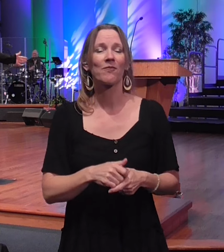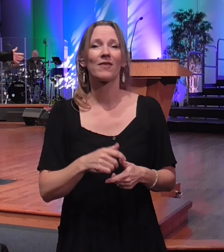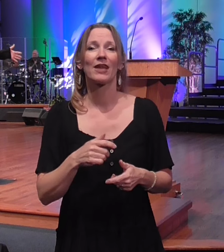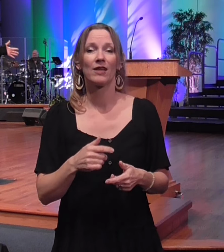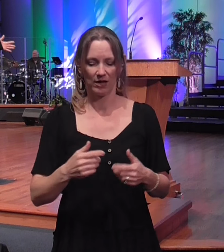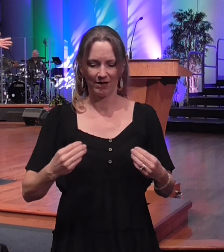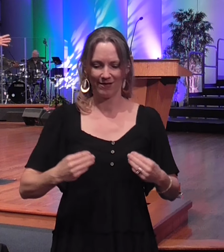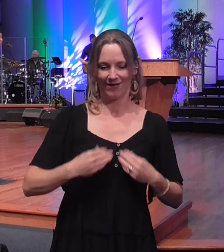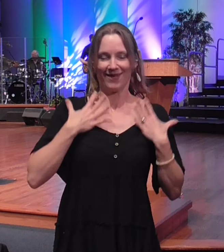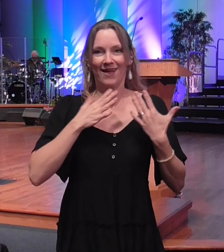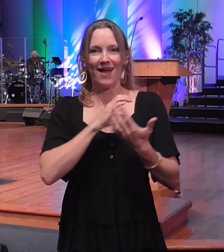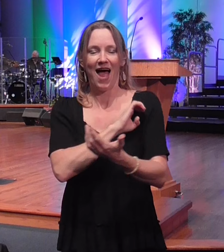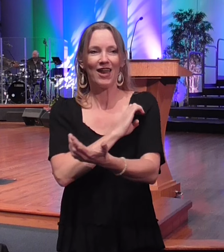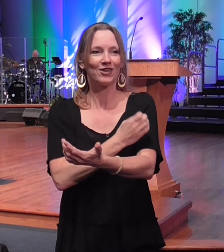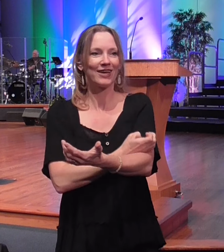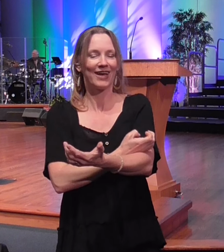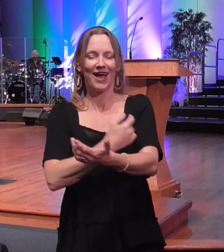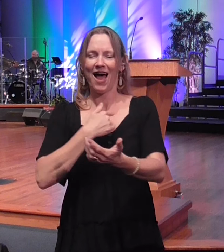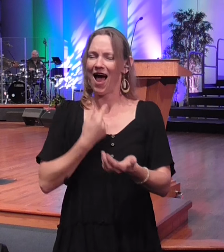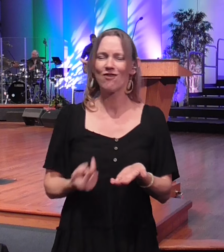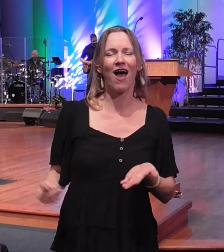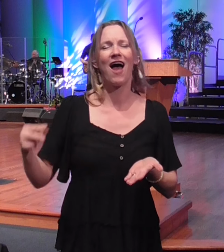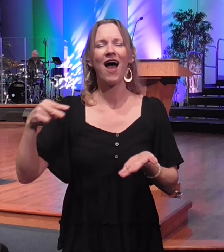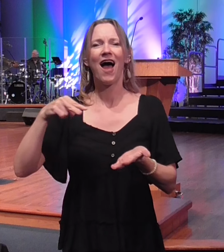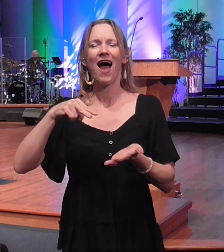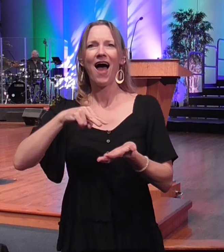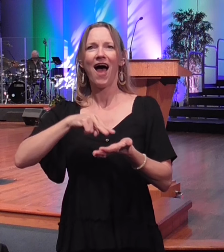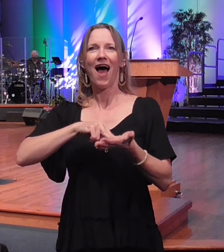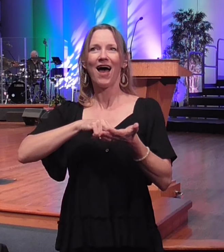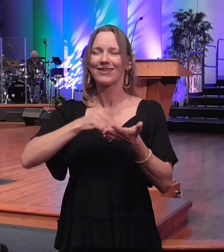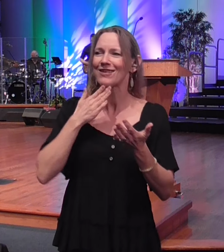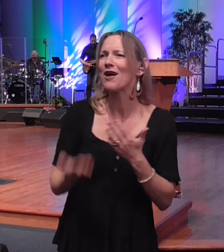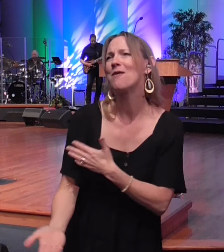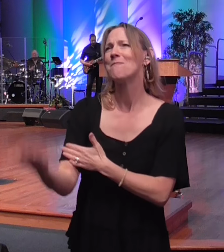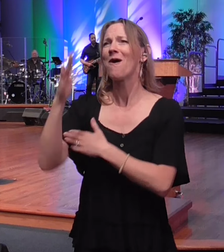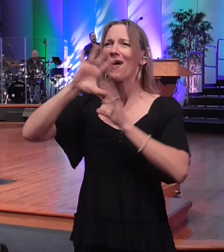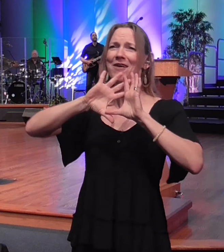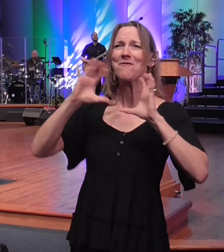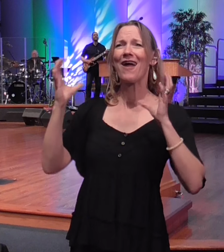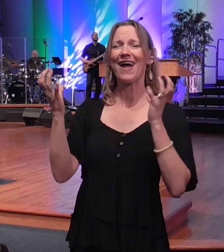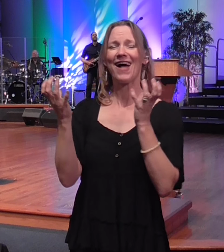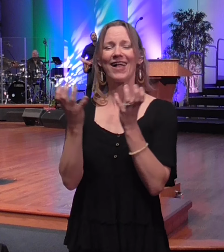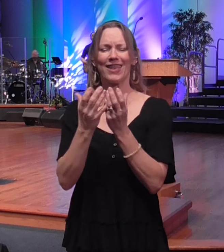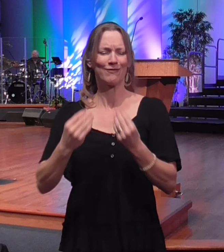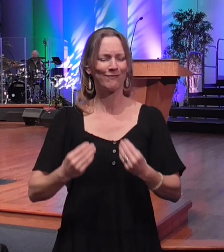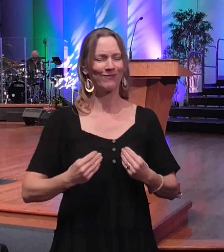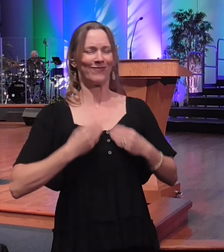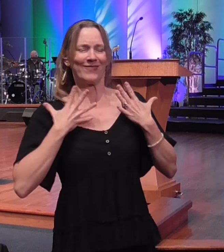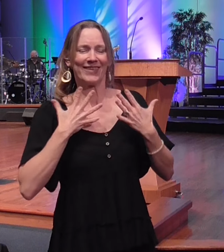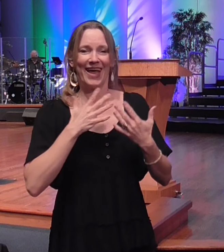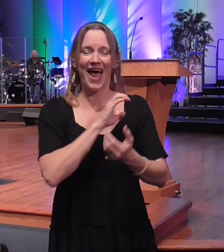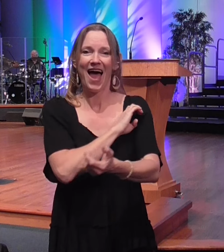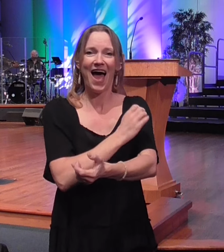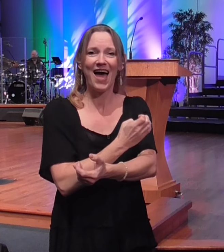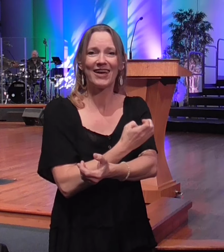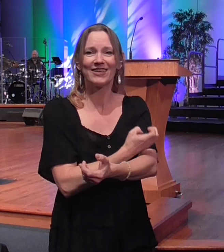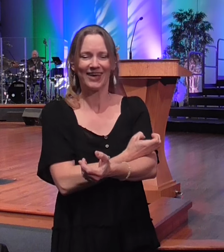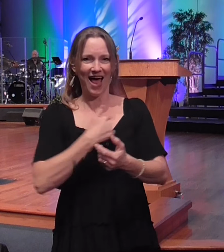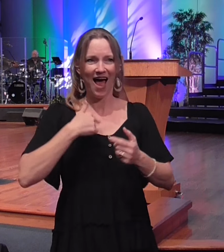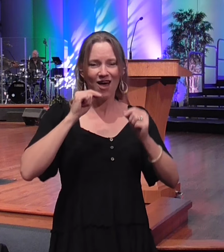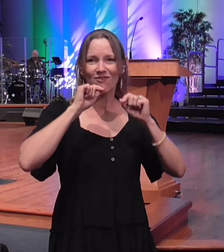rise. With a burst of energy, I rise to greet the world. With a burst of energy,